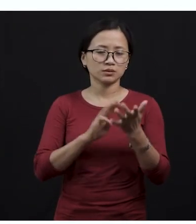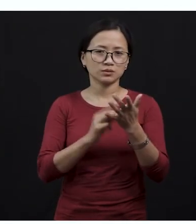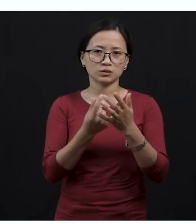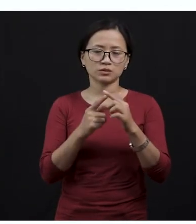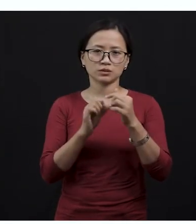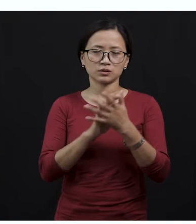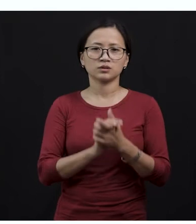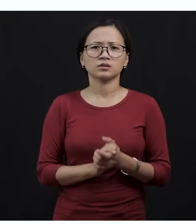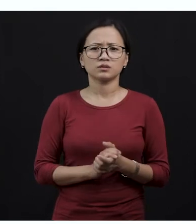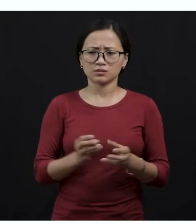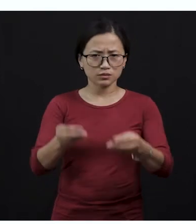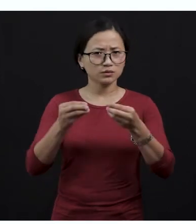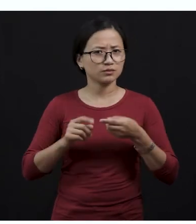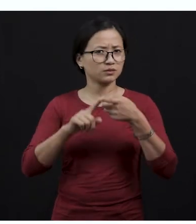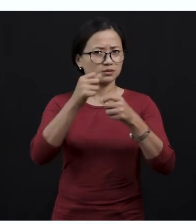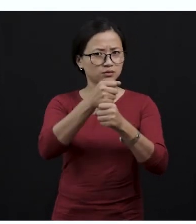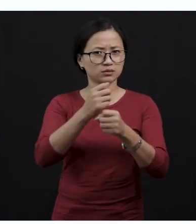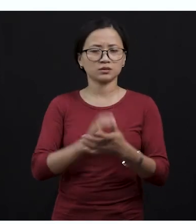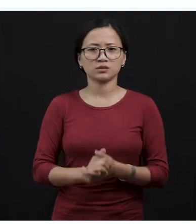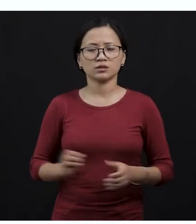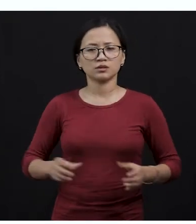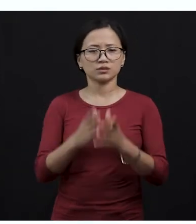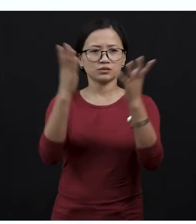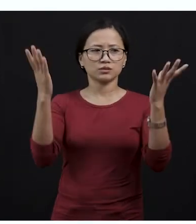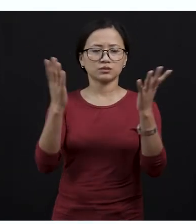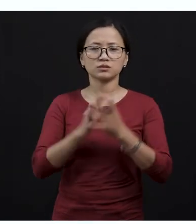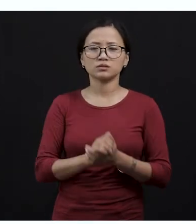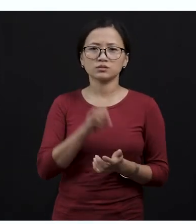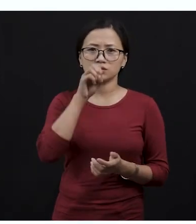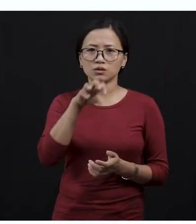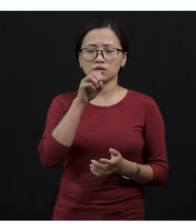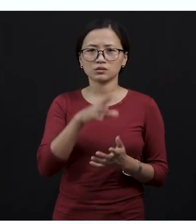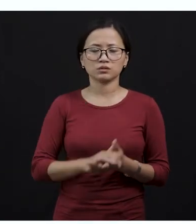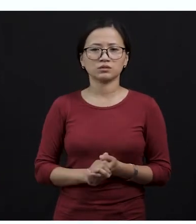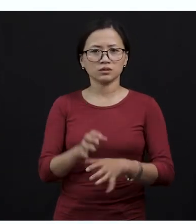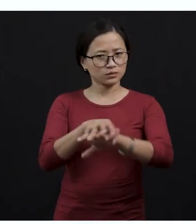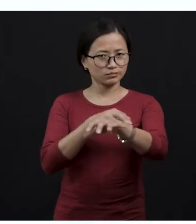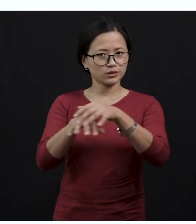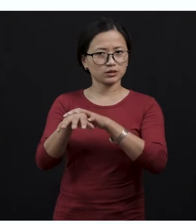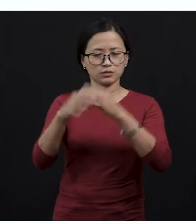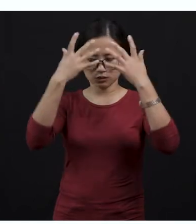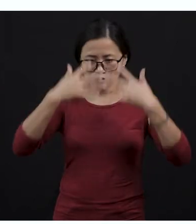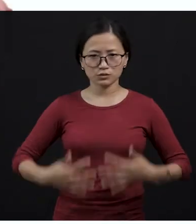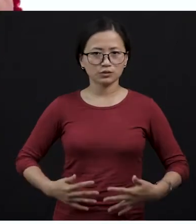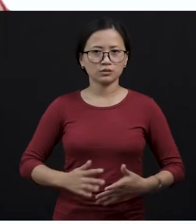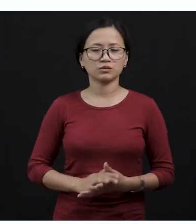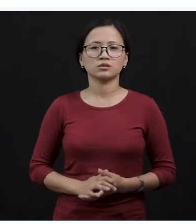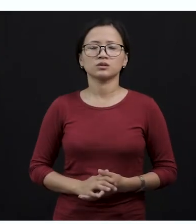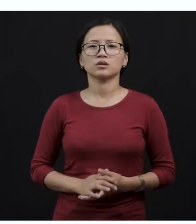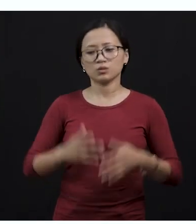organisms. Can you give me an example? Yes, trees, dogs, that means animals, human beings. We